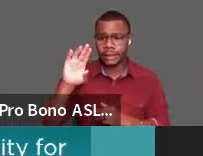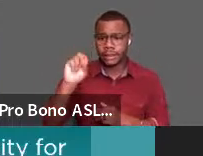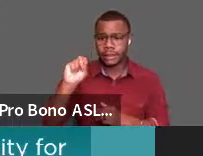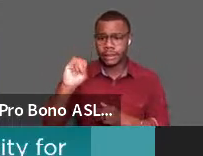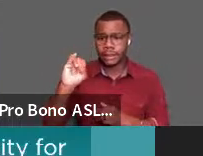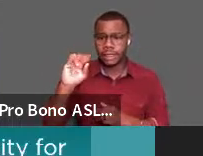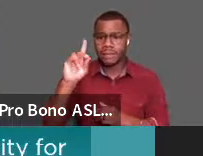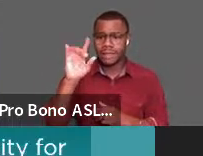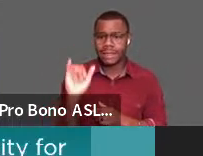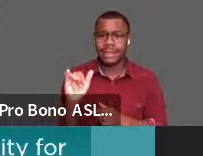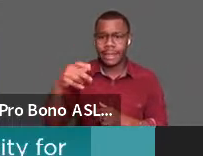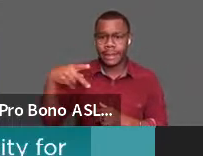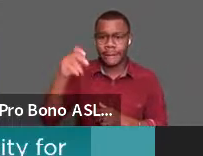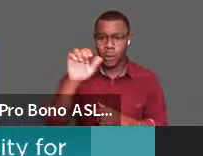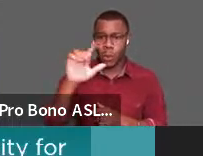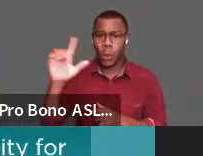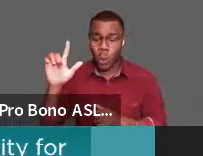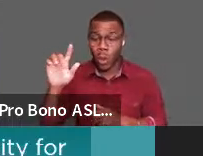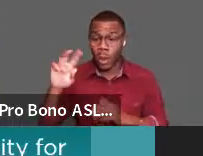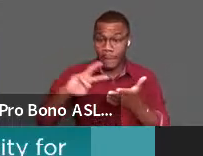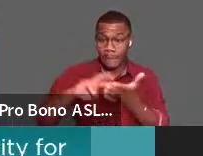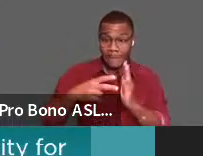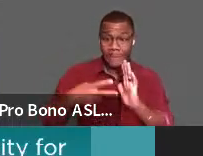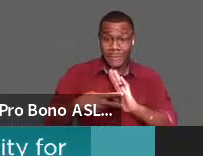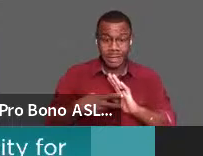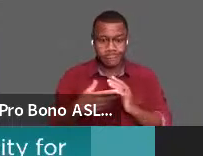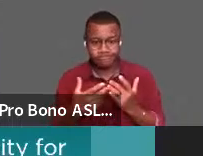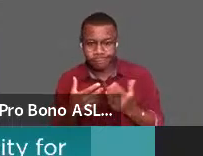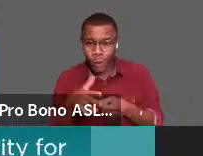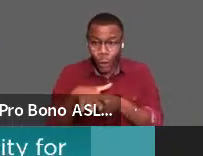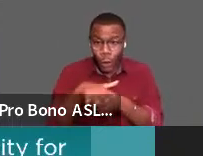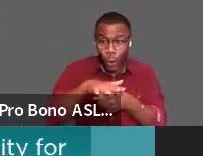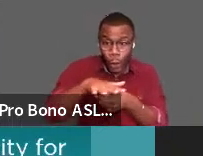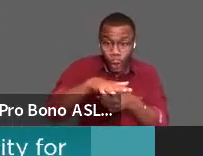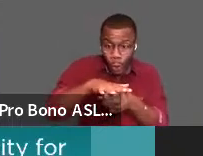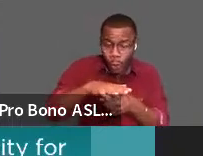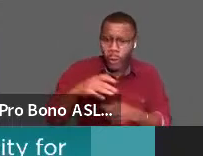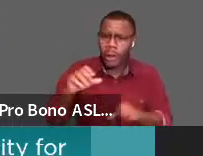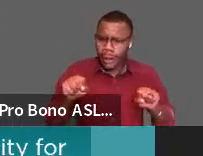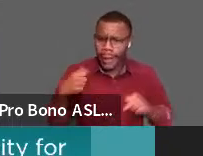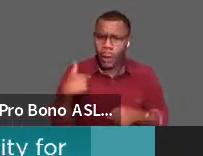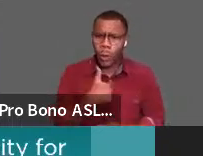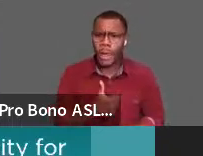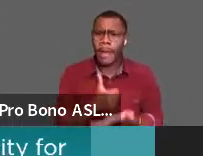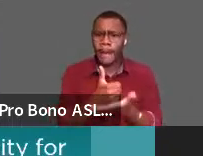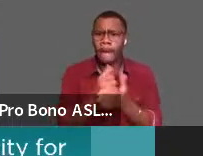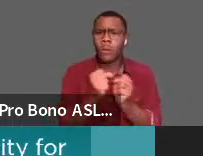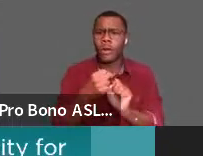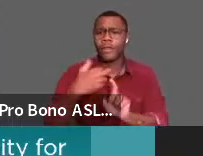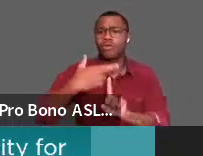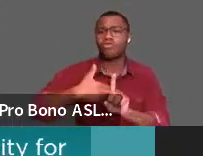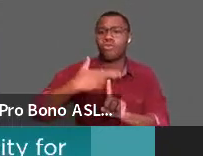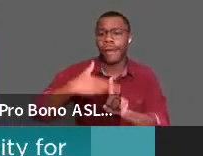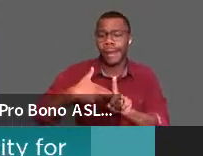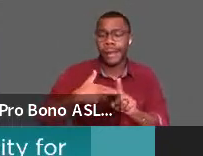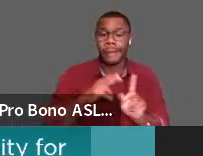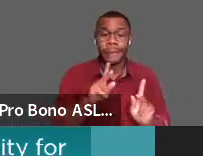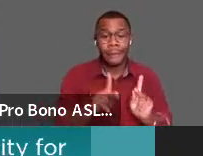at a very local level to provide rental assistance to individuals and families in